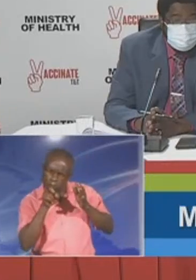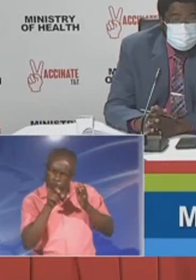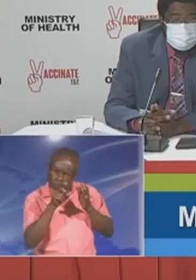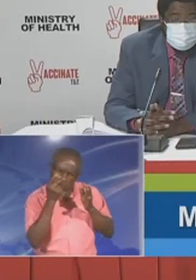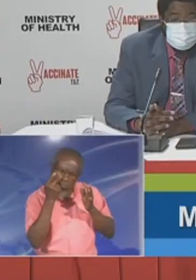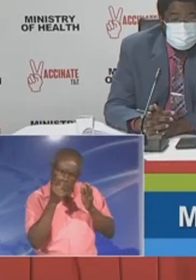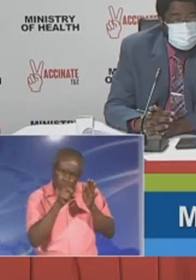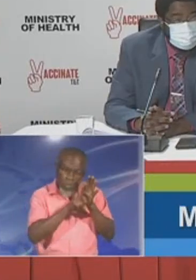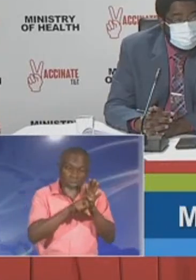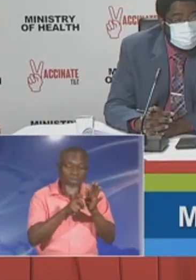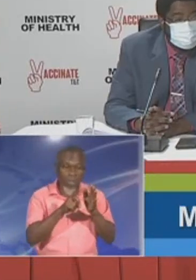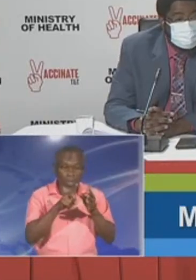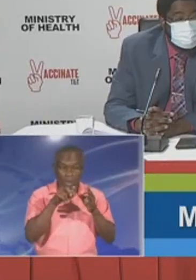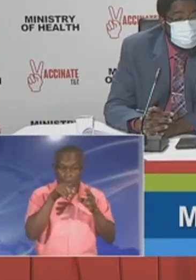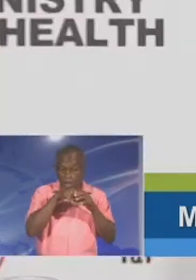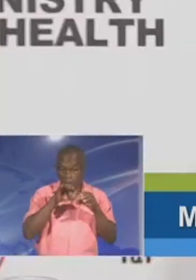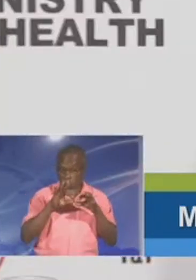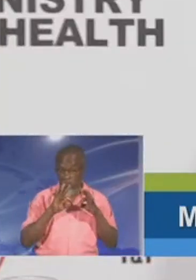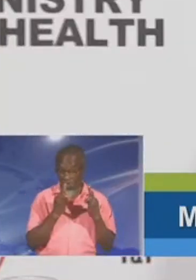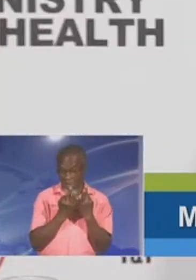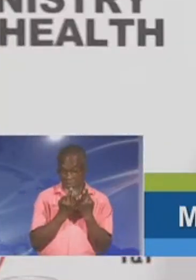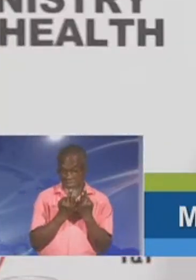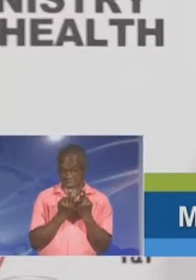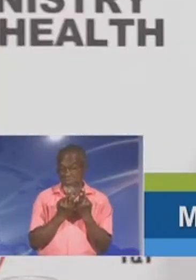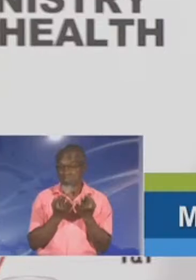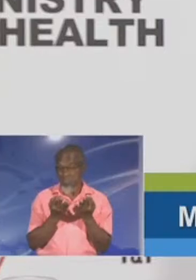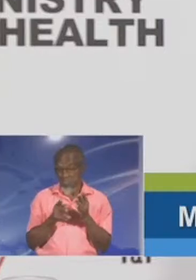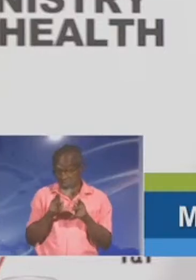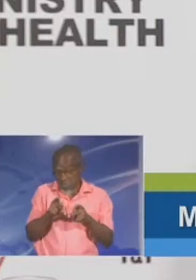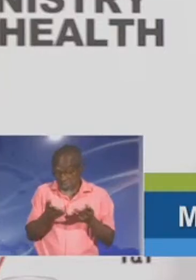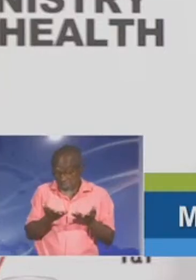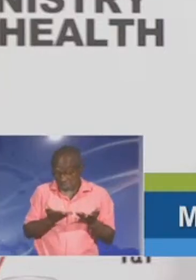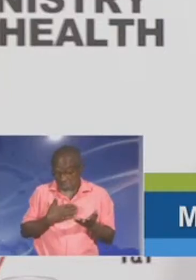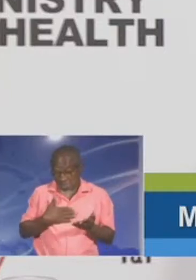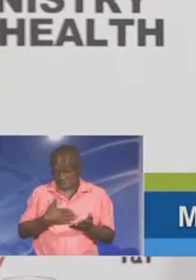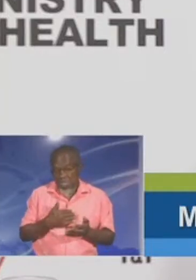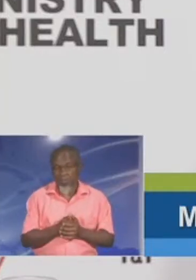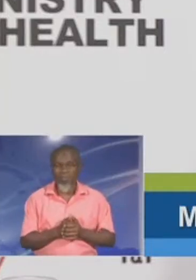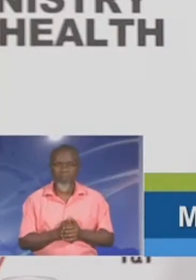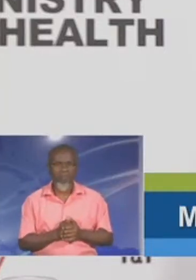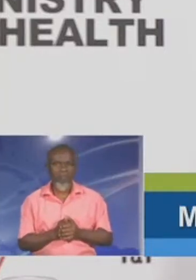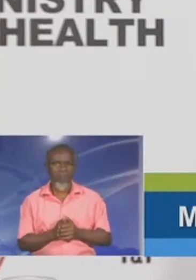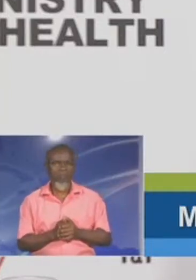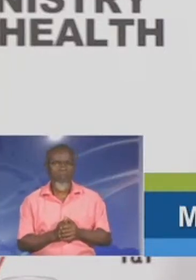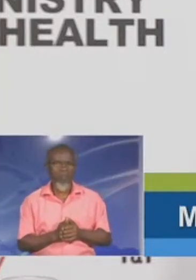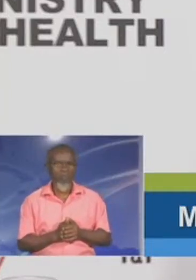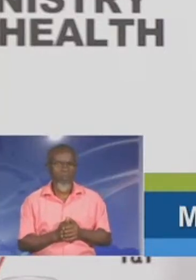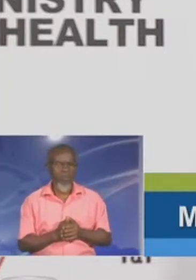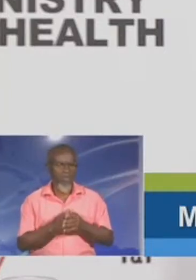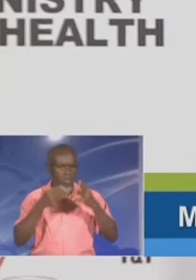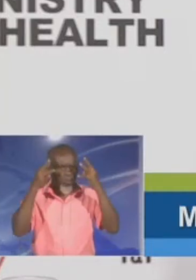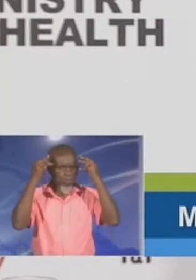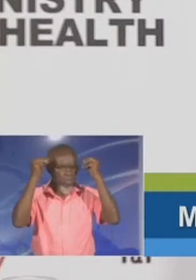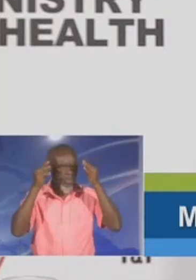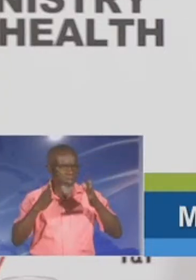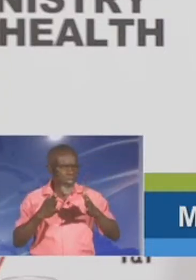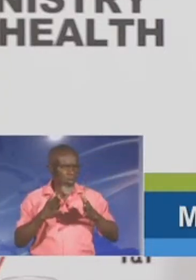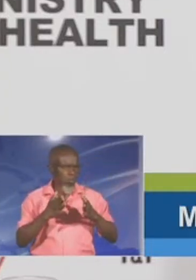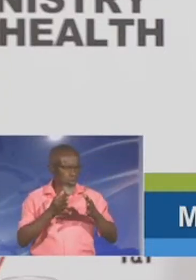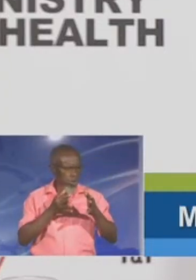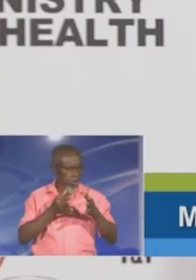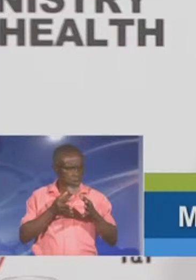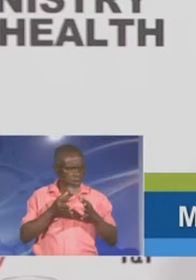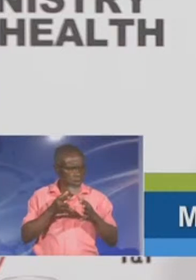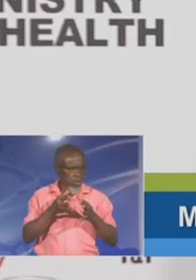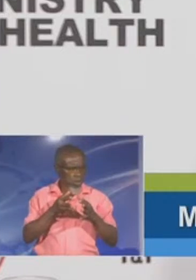Certainly, that's an excellent question. With regard to that comment, The minister was referring to an explanation that